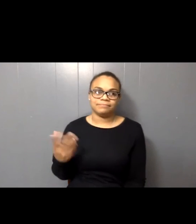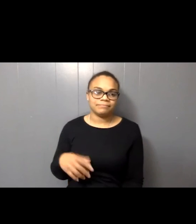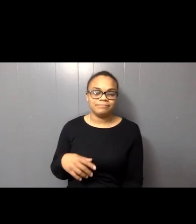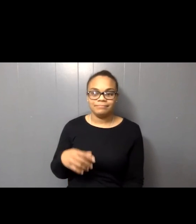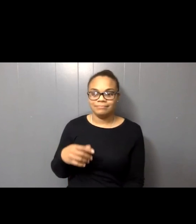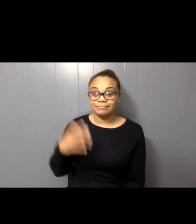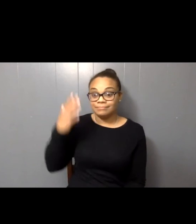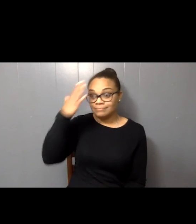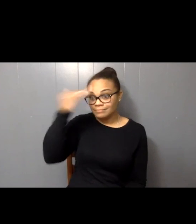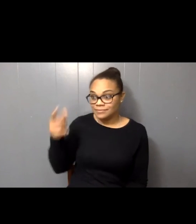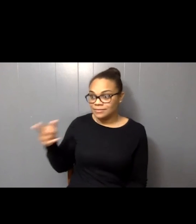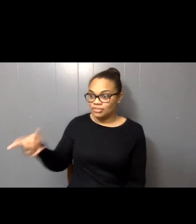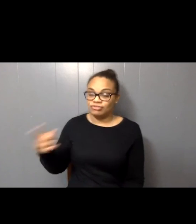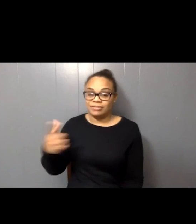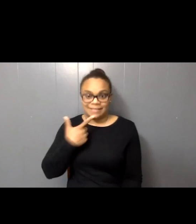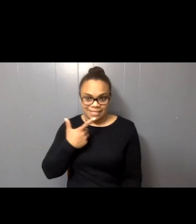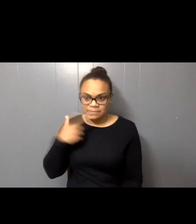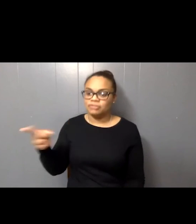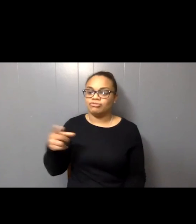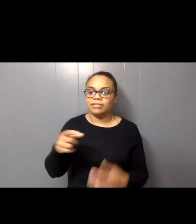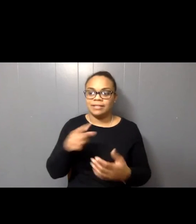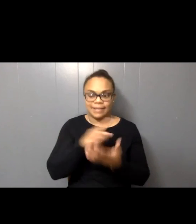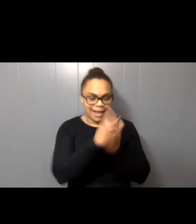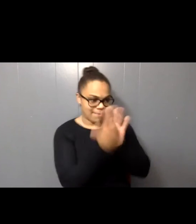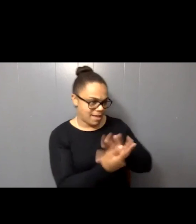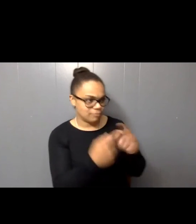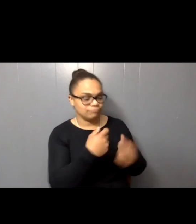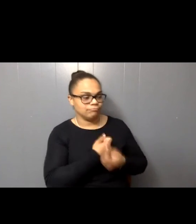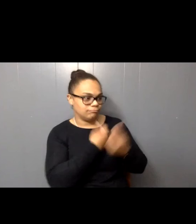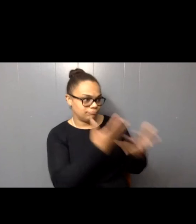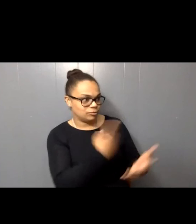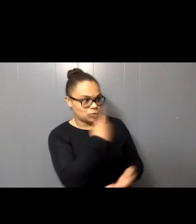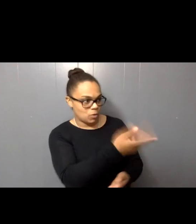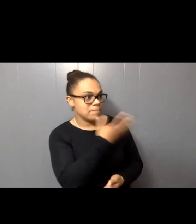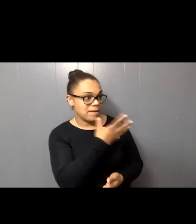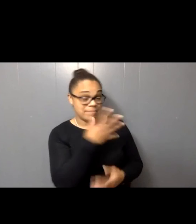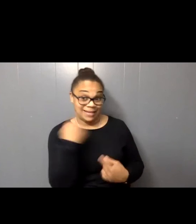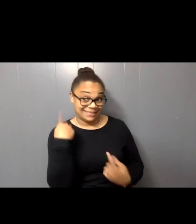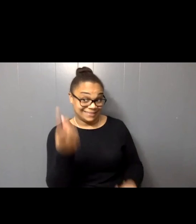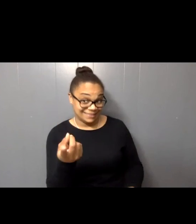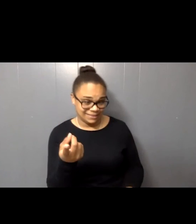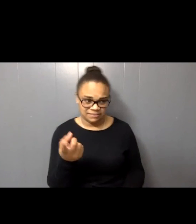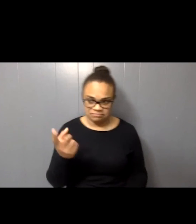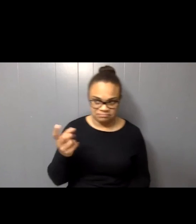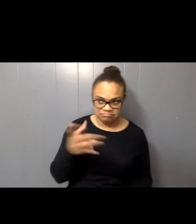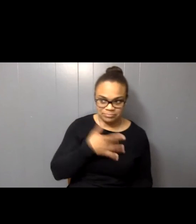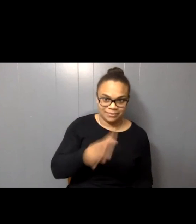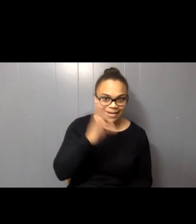because she is lesbian, she came out to her mom and stuff, so like I don't really see her at events or anything, and she's rarely talked